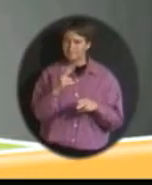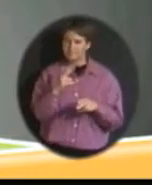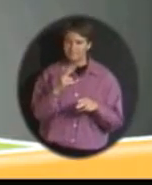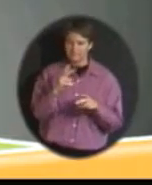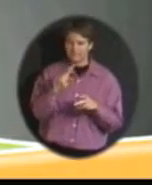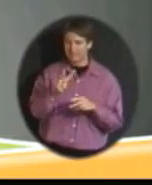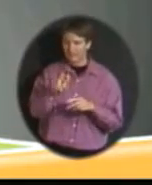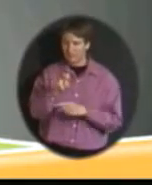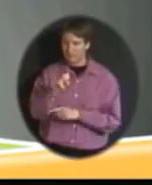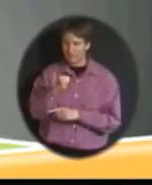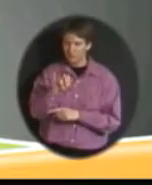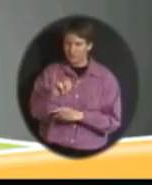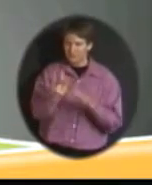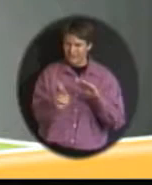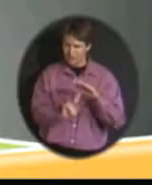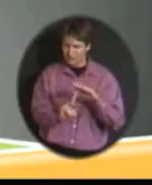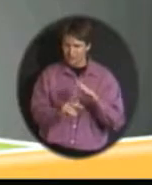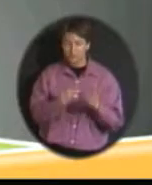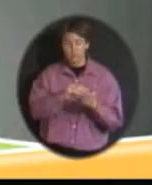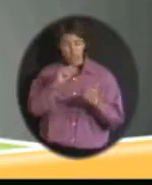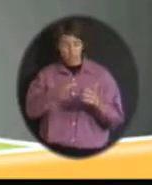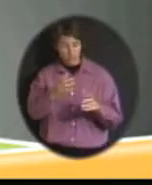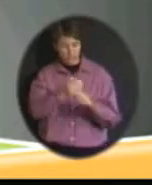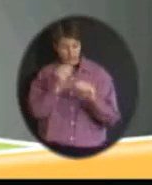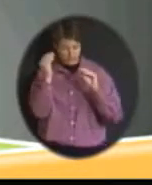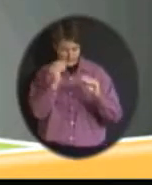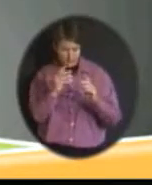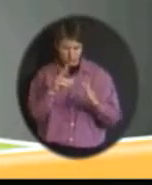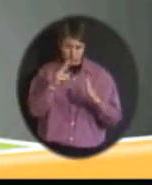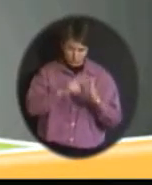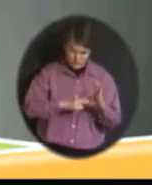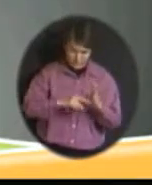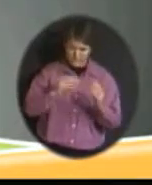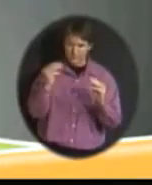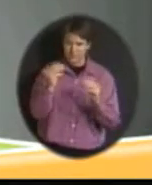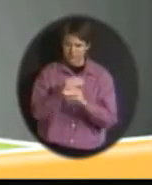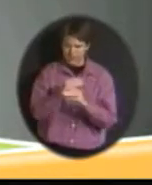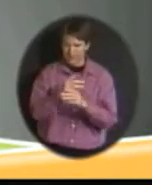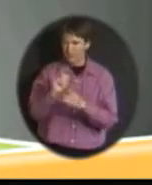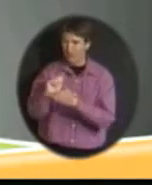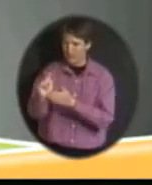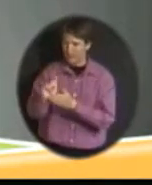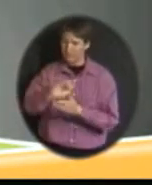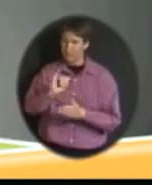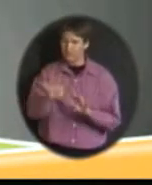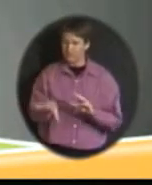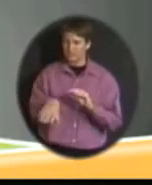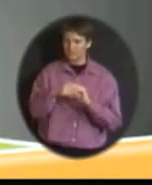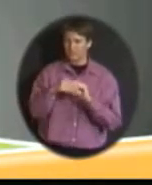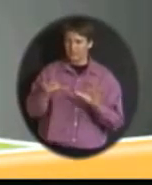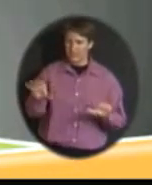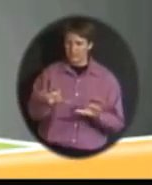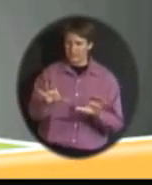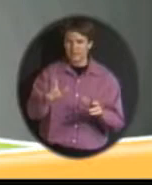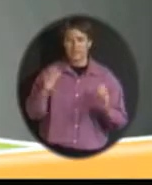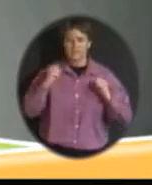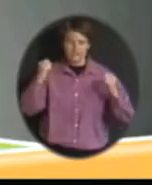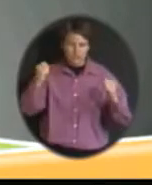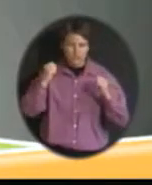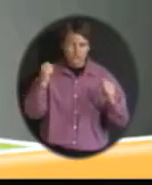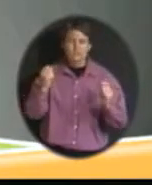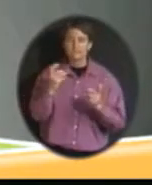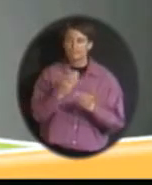day. And the students get instruction in reading and math and writing, and then they get also additional activities, physical activities, and